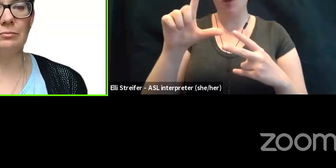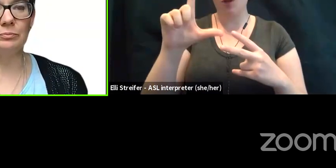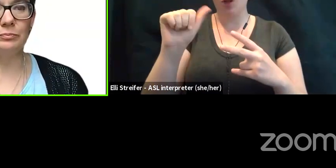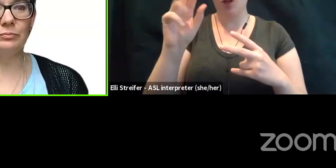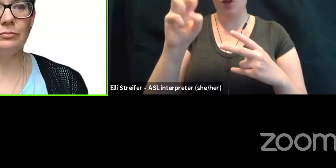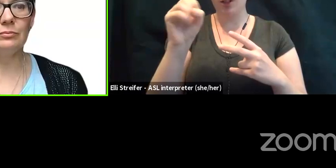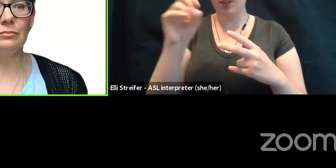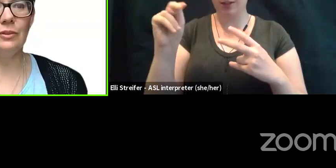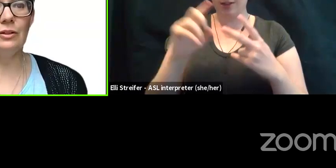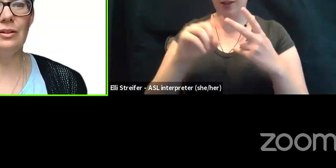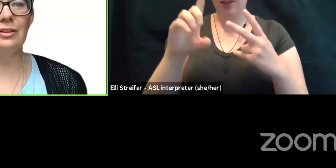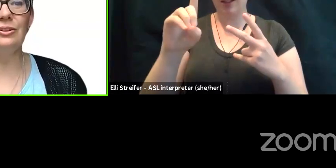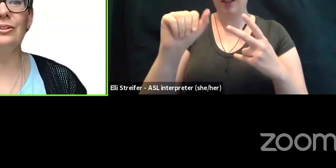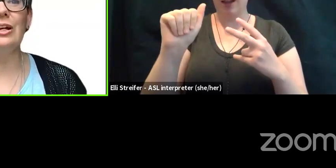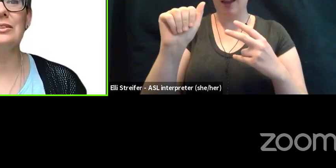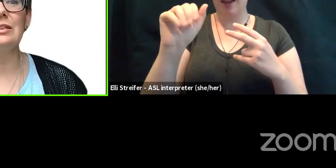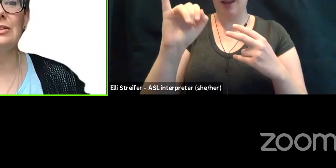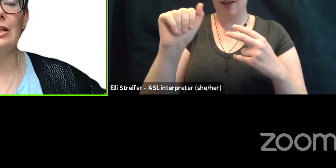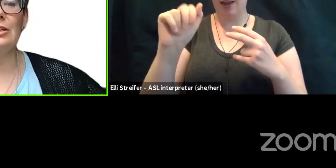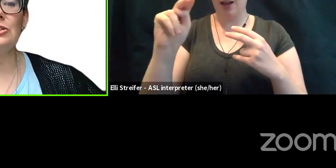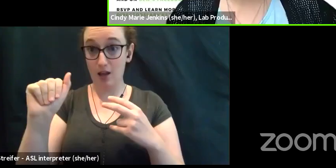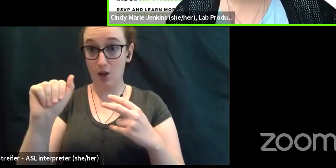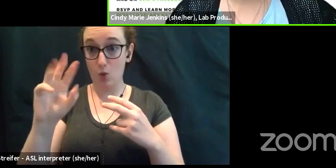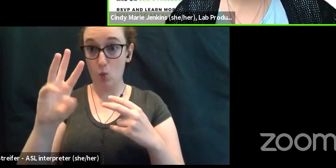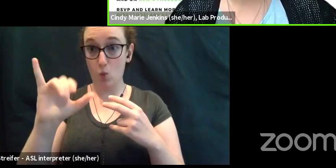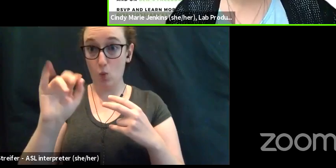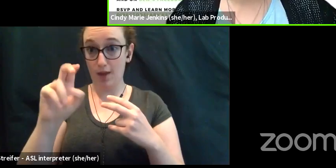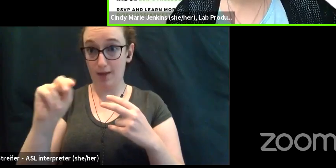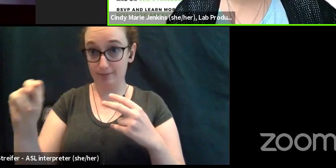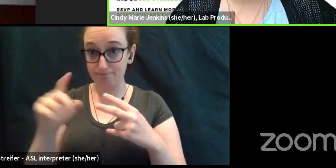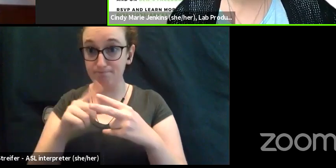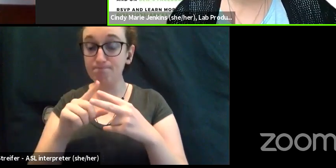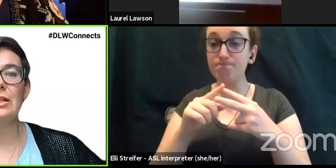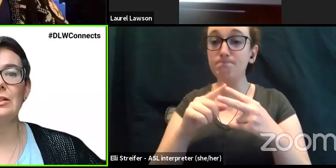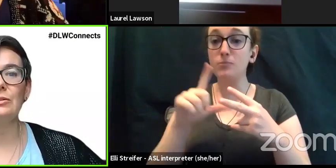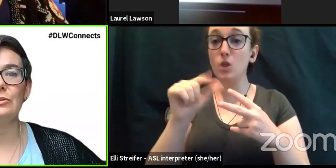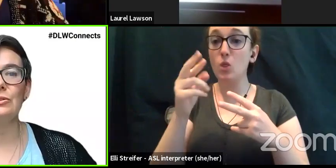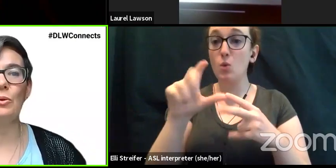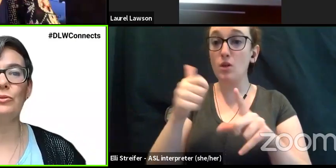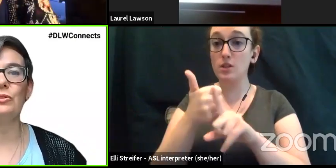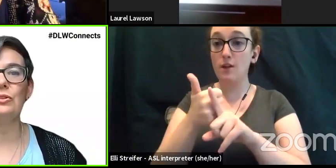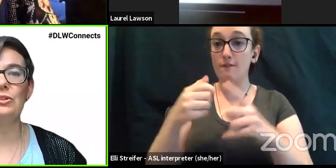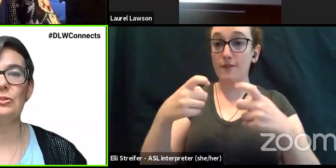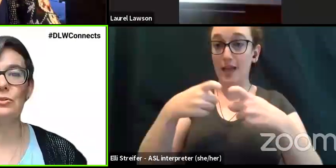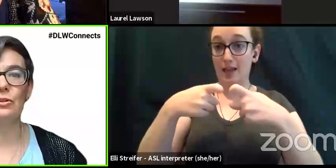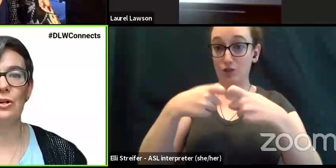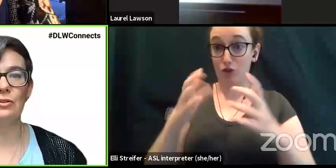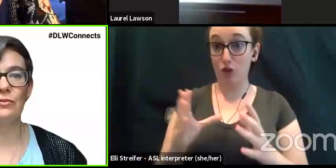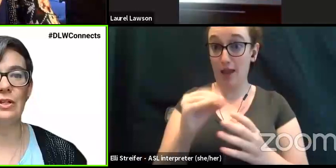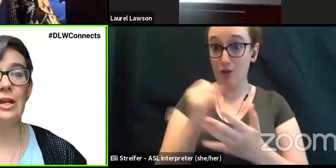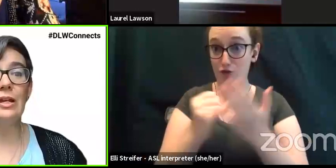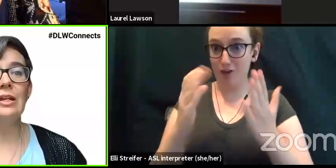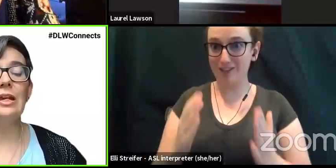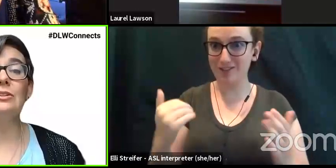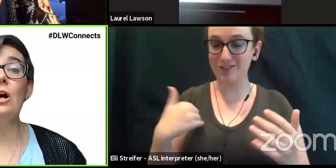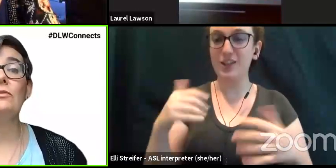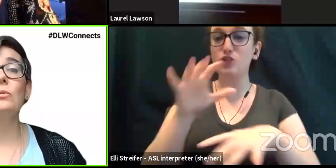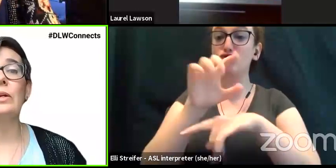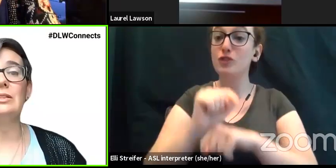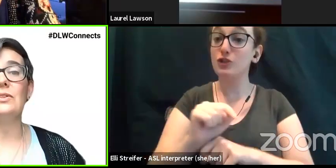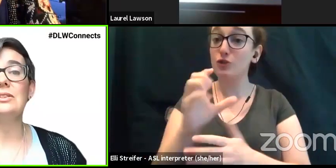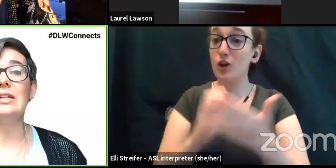Wyenn. Laurel Lawson is an engineer and artist with a practice that includes both traditional choreography